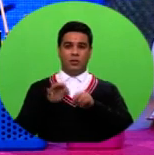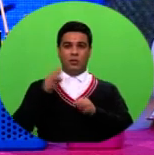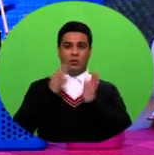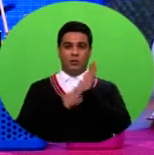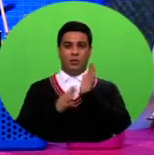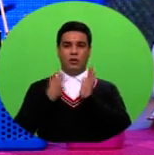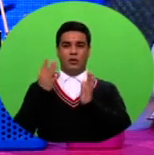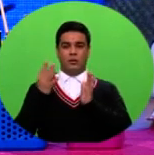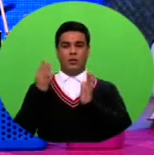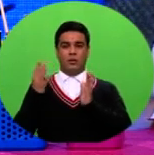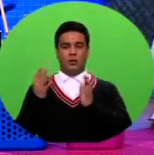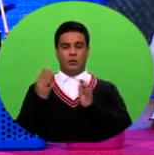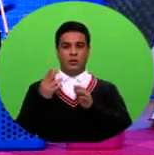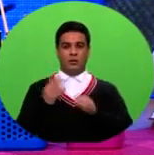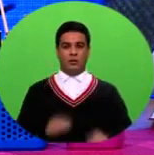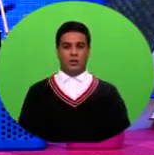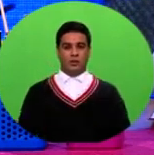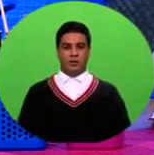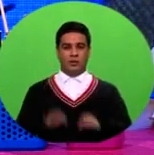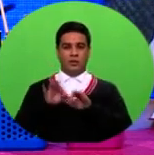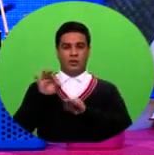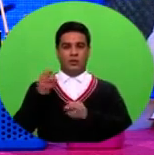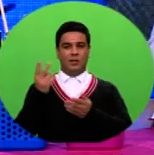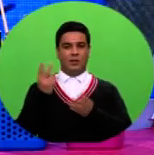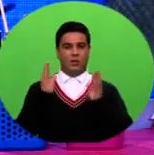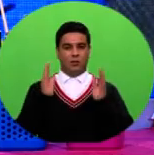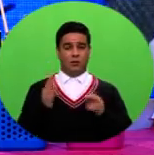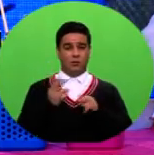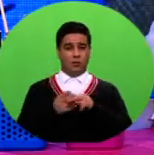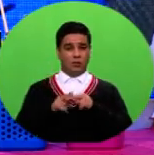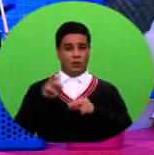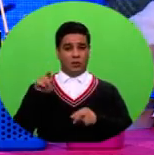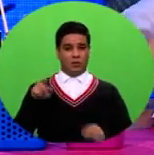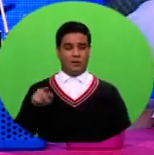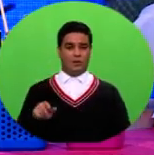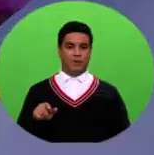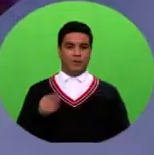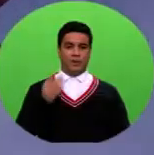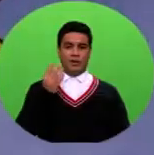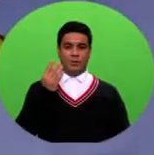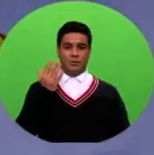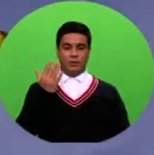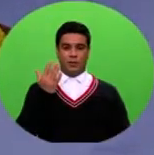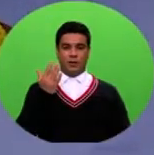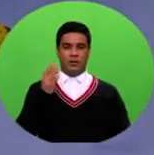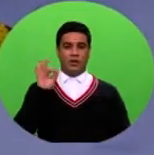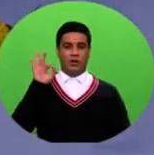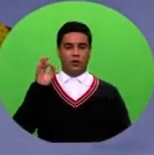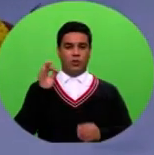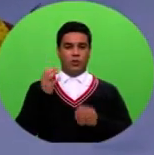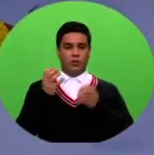45 darajali chizg'ich kerak bo'ladi. Buni 45 gradusini o'lchash